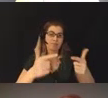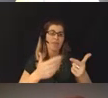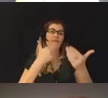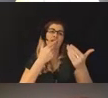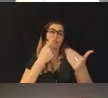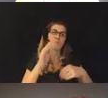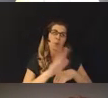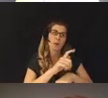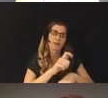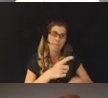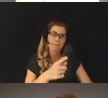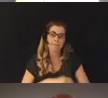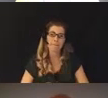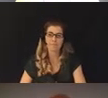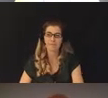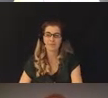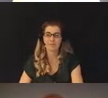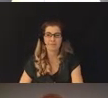time.